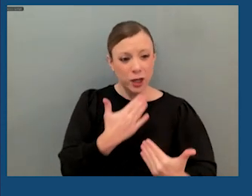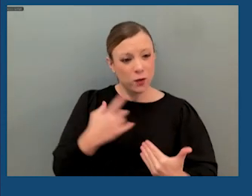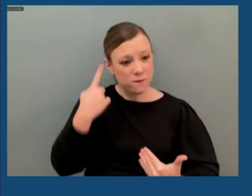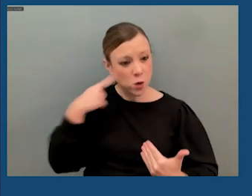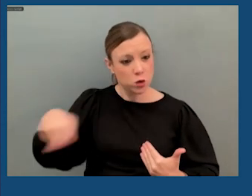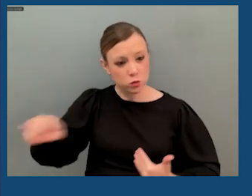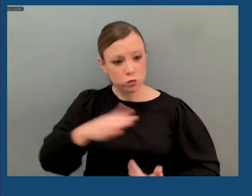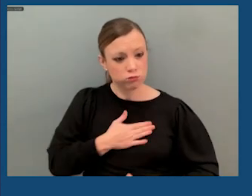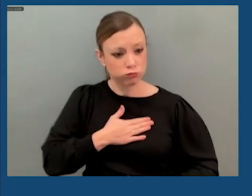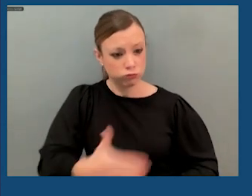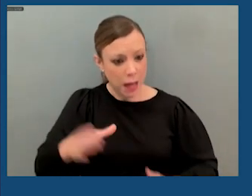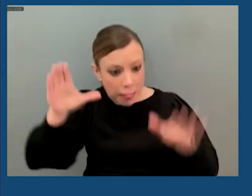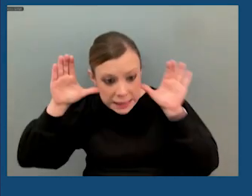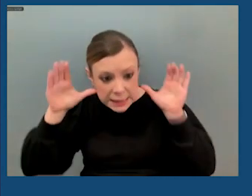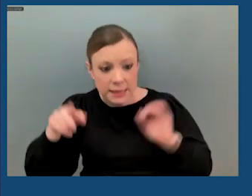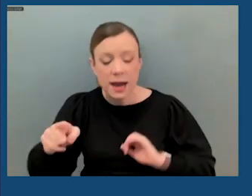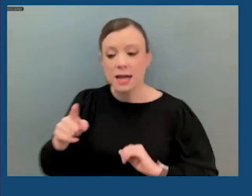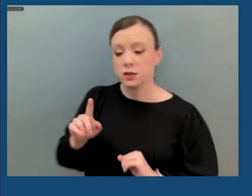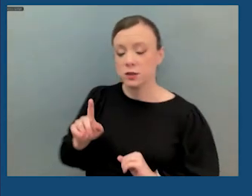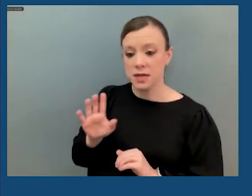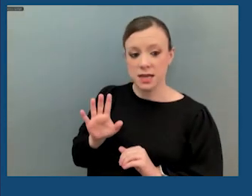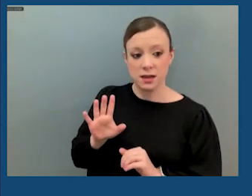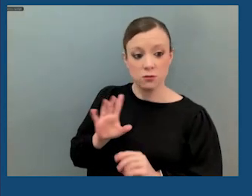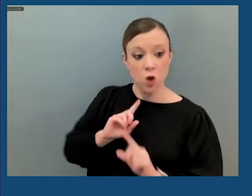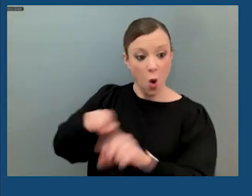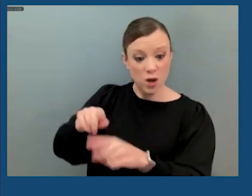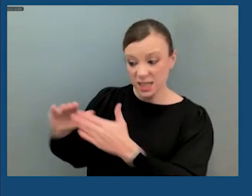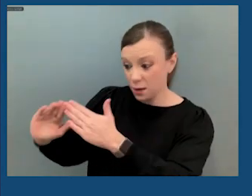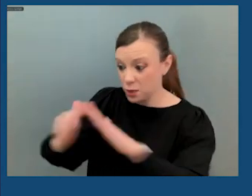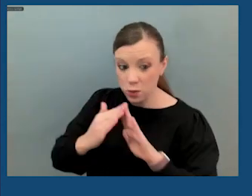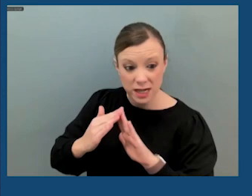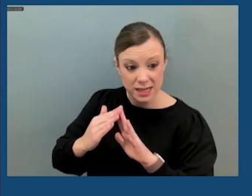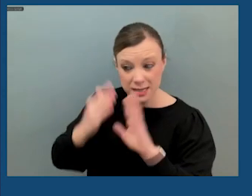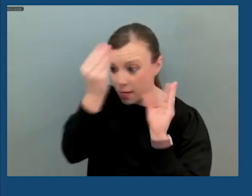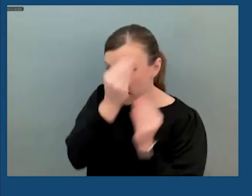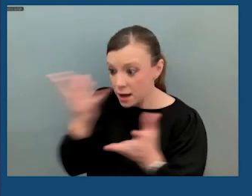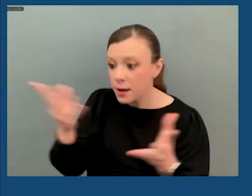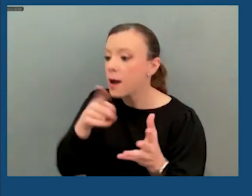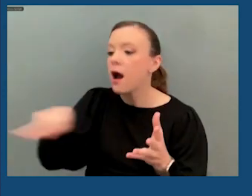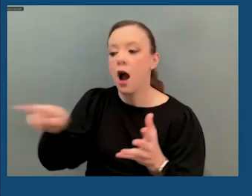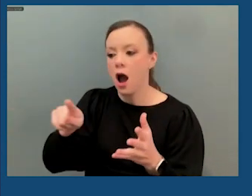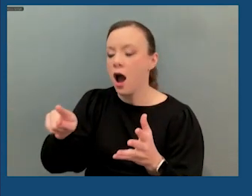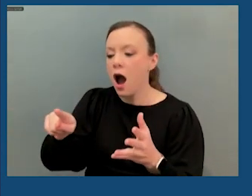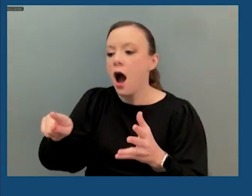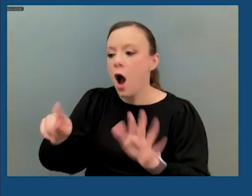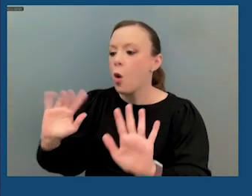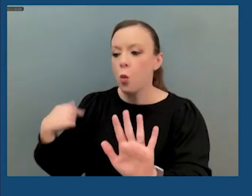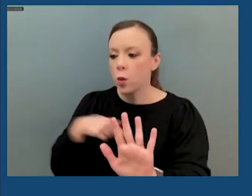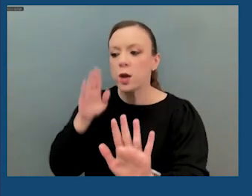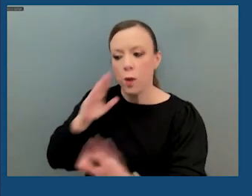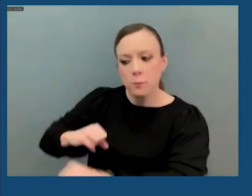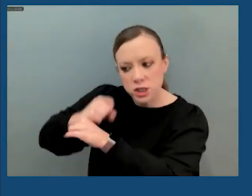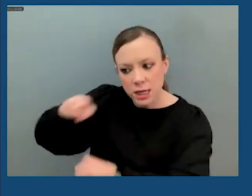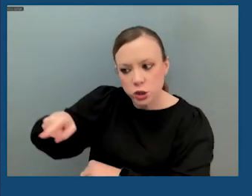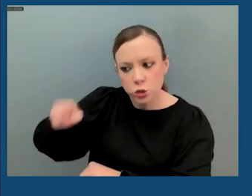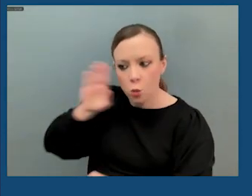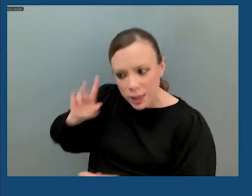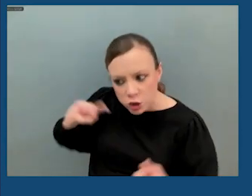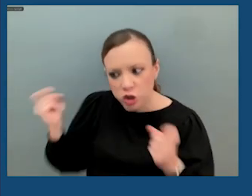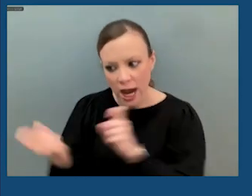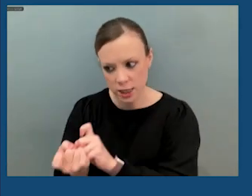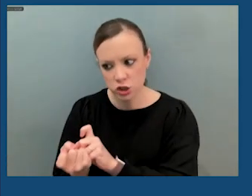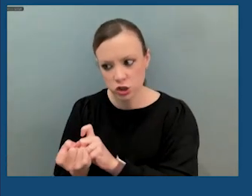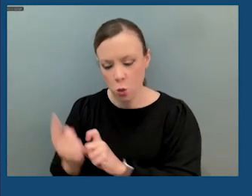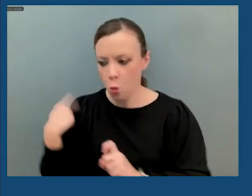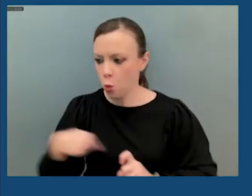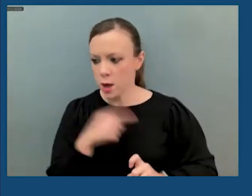going out into the communities and letting people know that we are going to turn the tide. We will do this. We're committed.